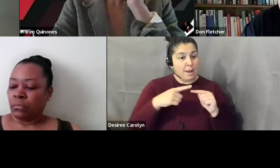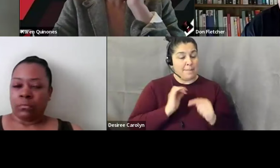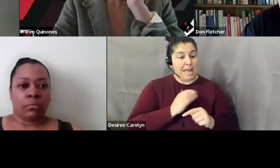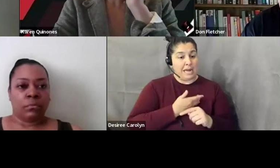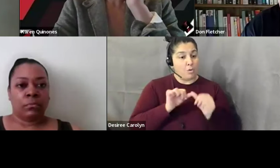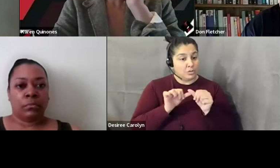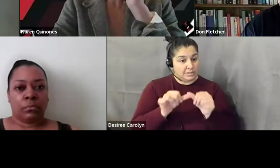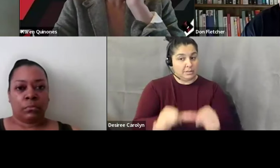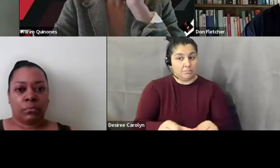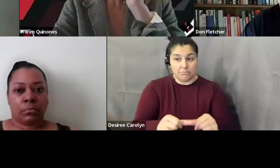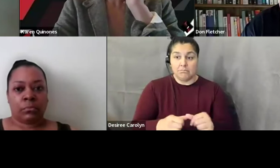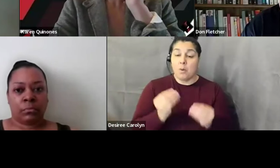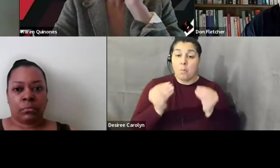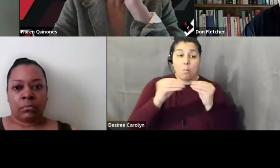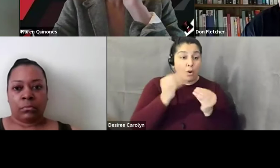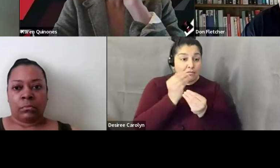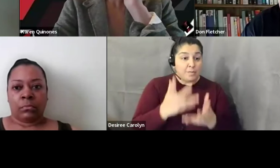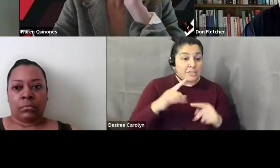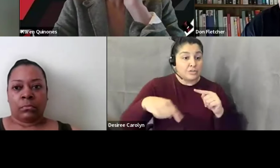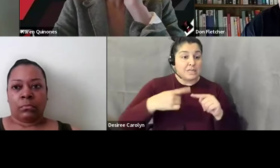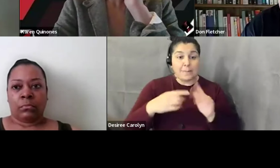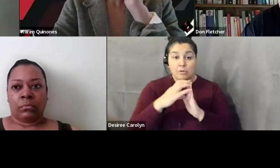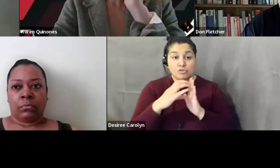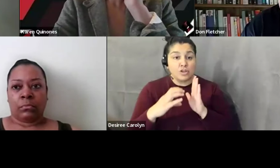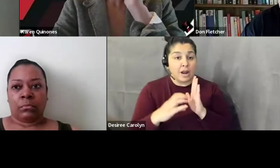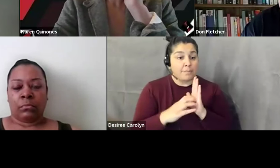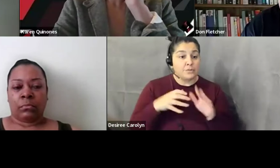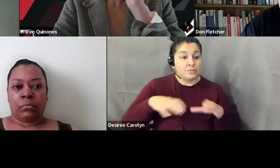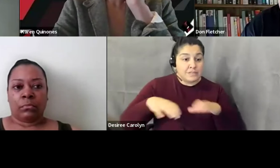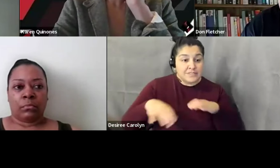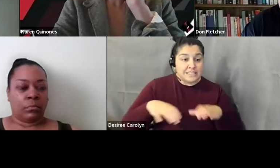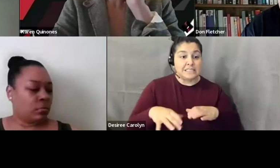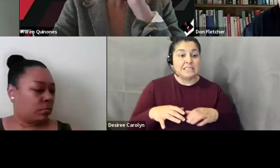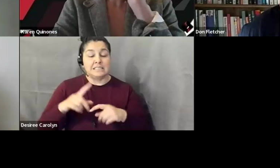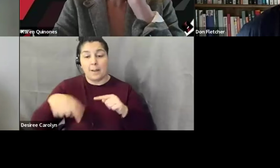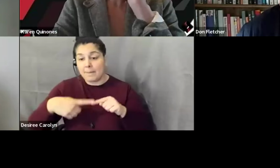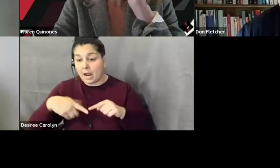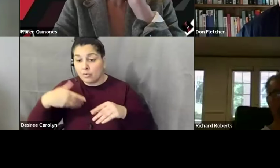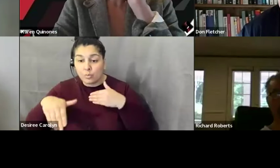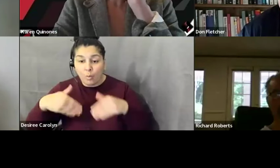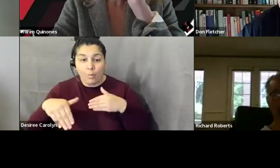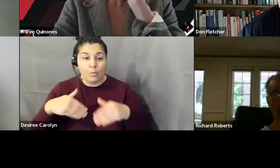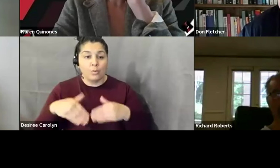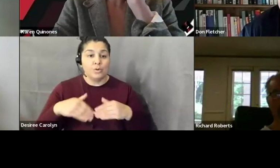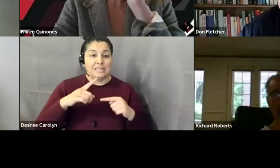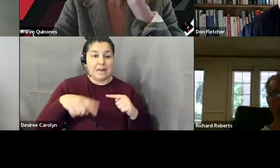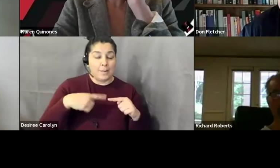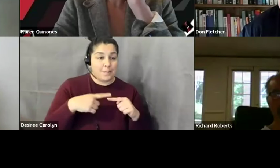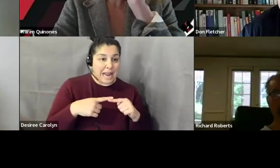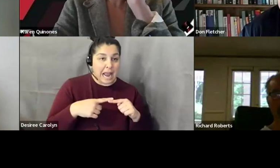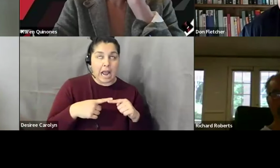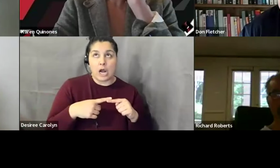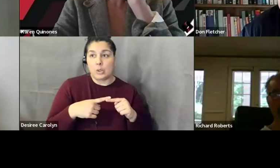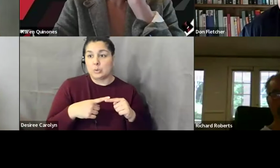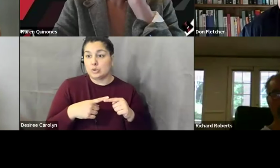more information about chapter activities, about the walk, about more recently, actually, we did a